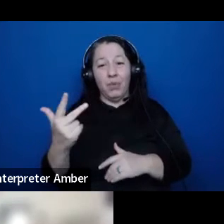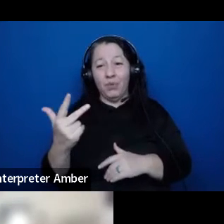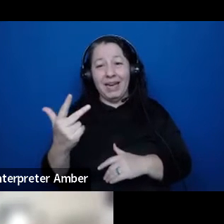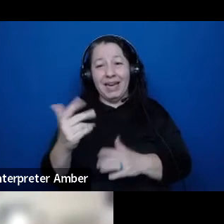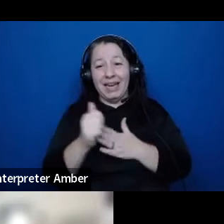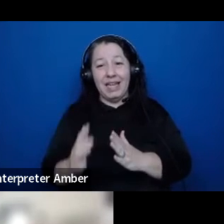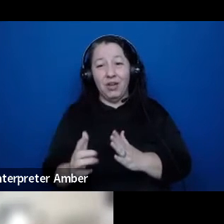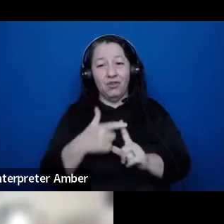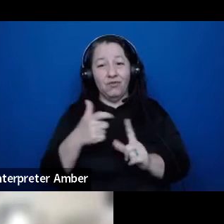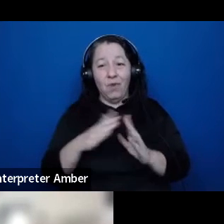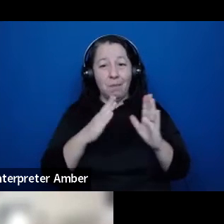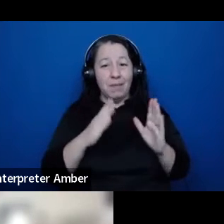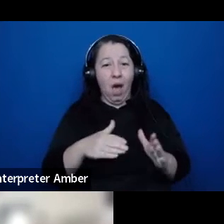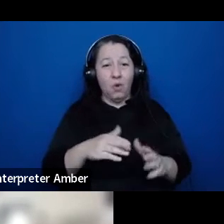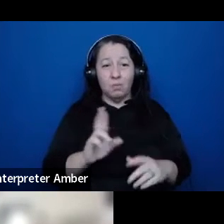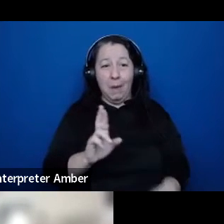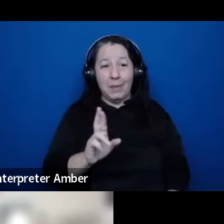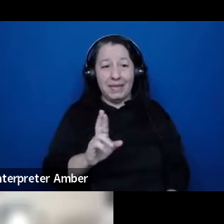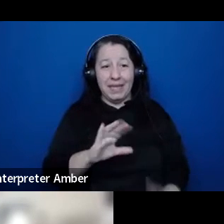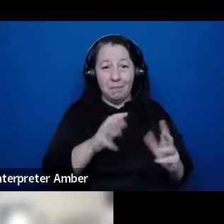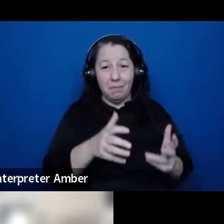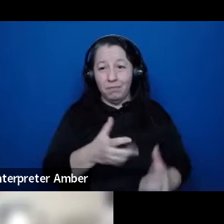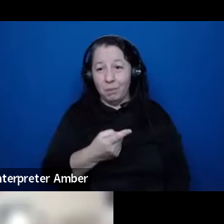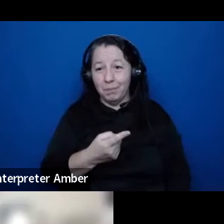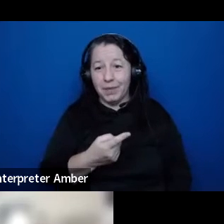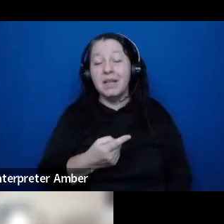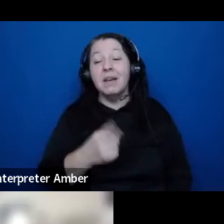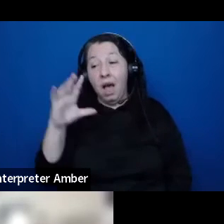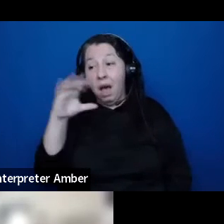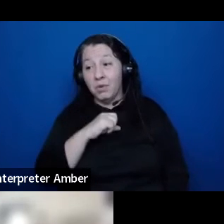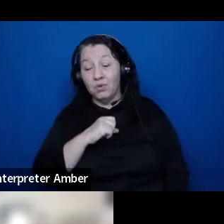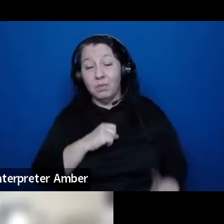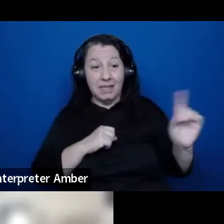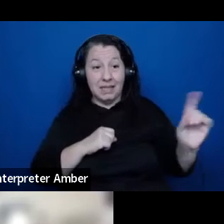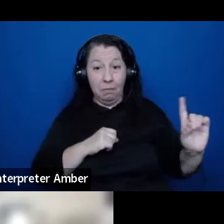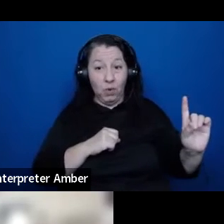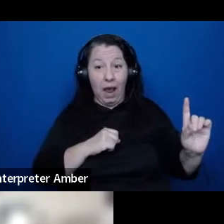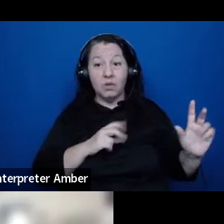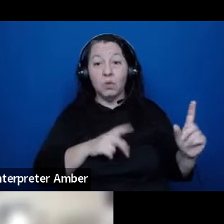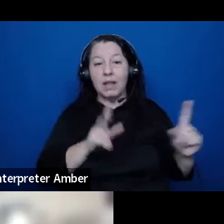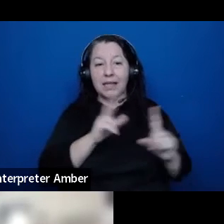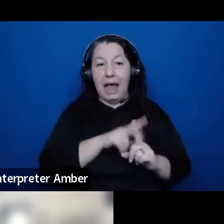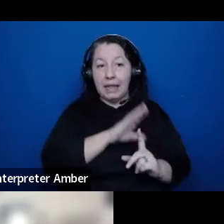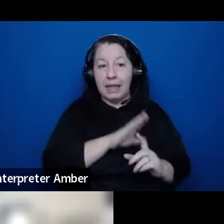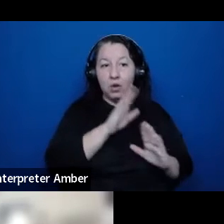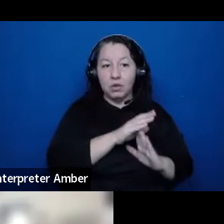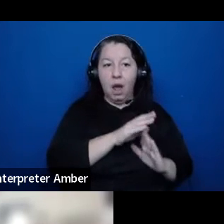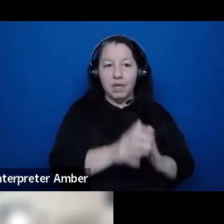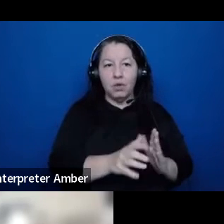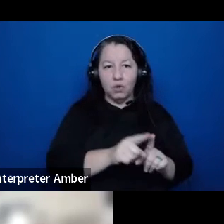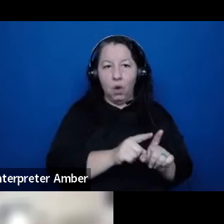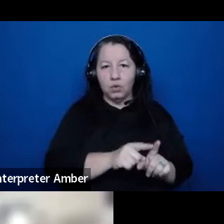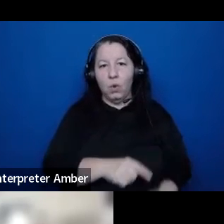House Republicans. And I'm assuming that the Democrats will assign their top leaders to it too.